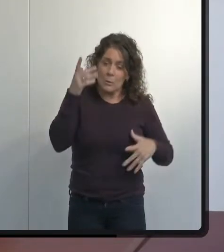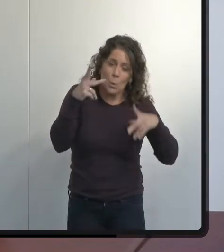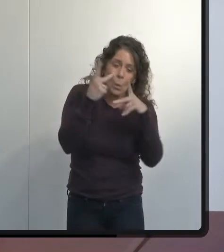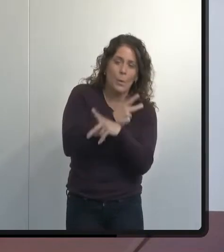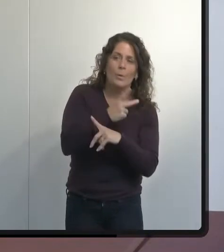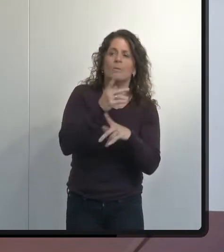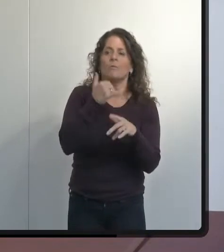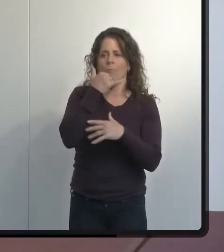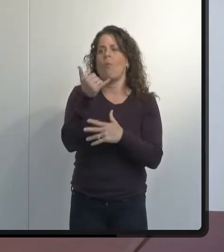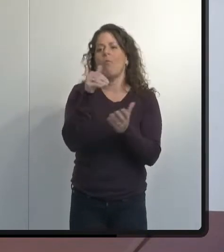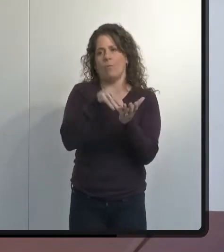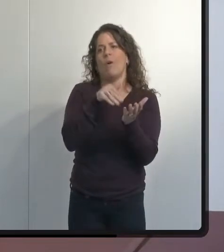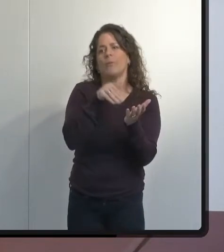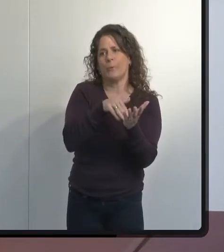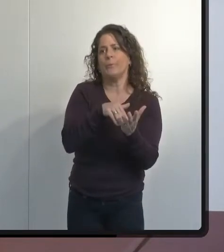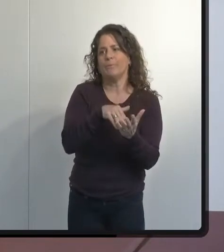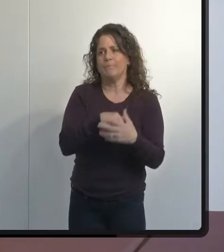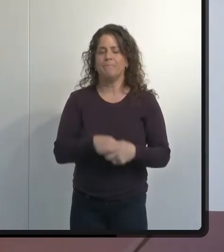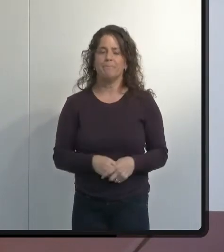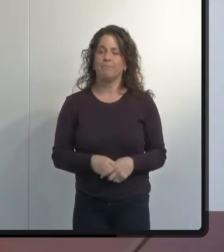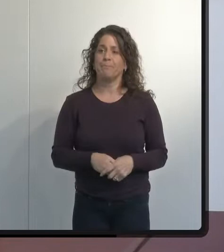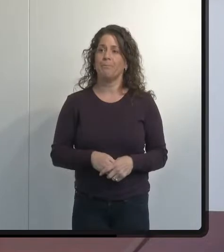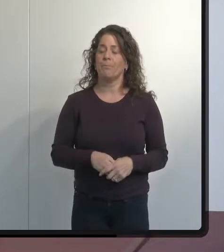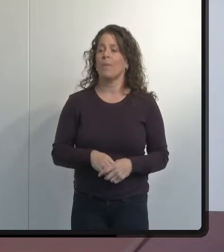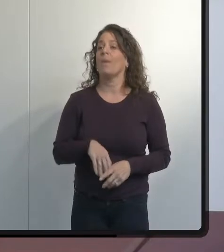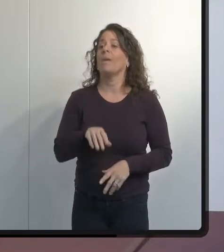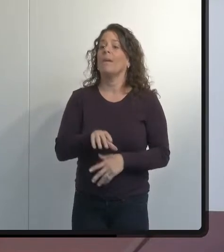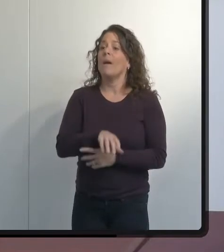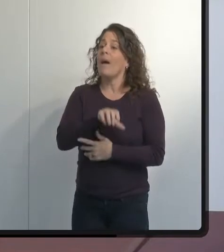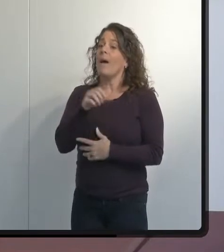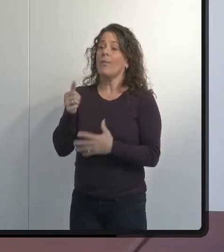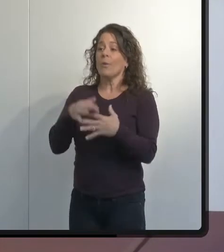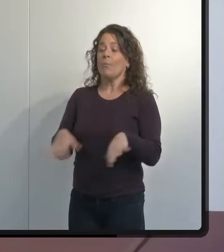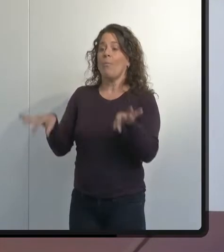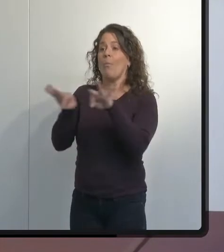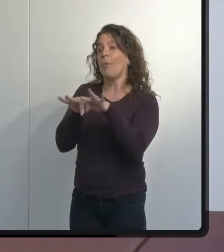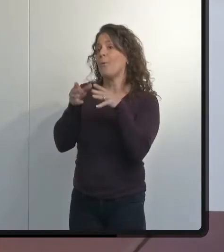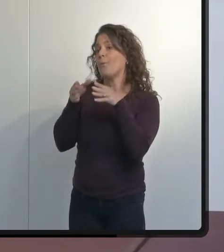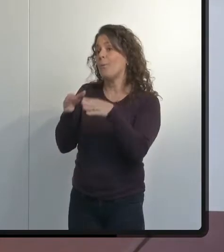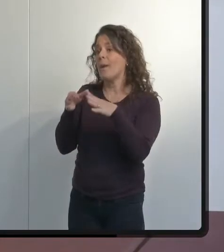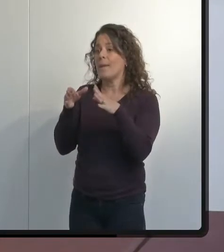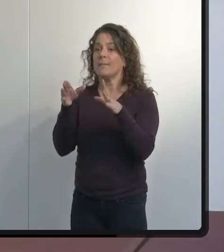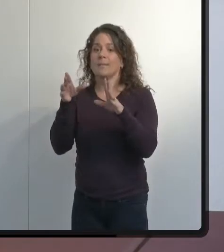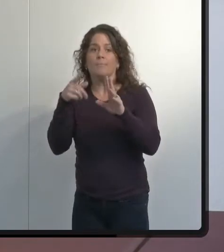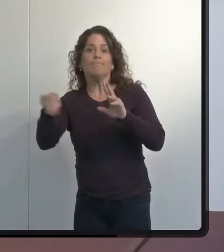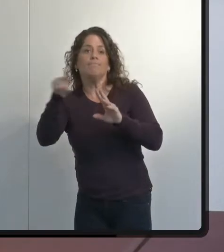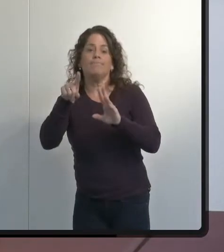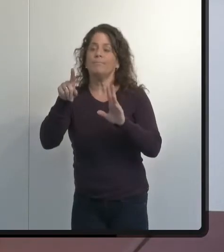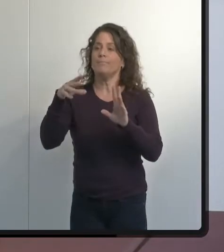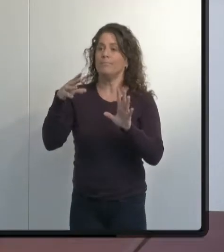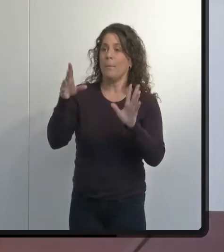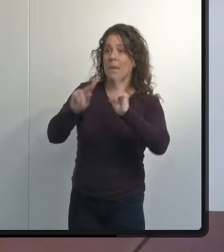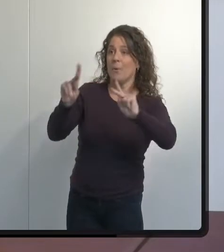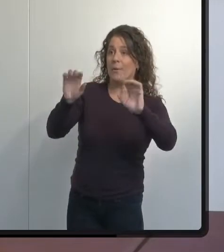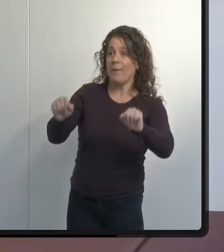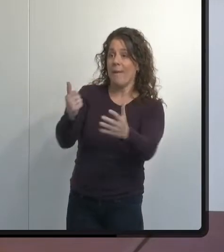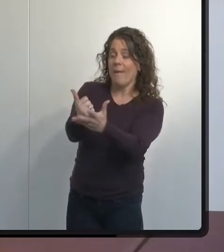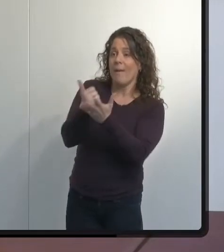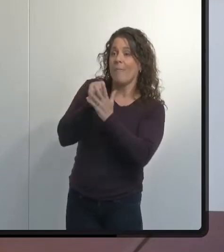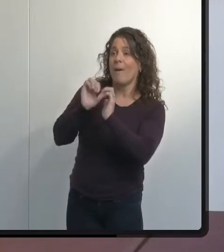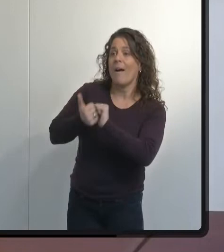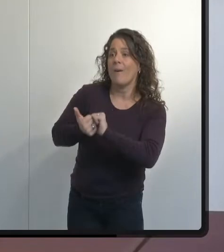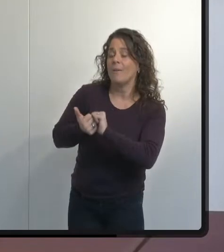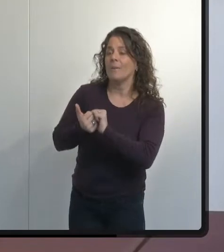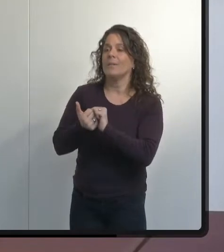advice. There are many other important ways for community members to help out during this time. The county's created an